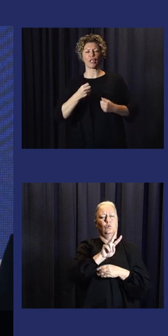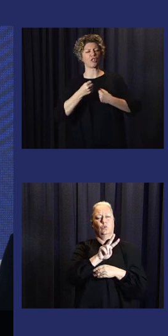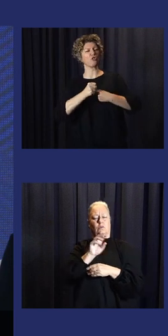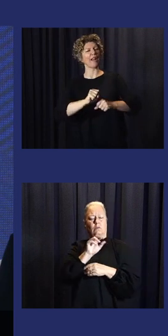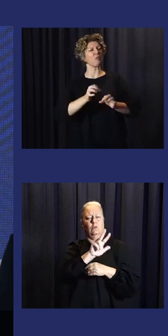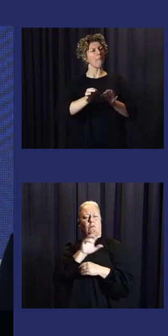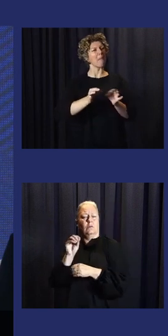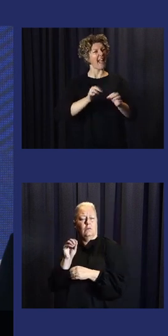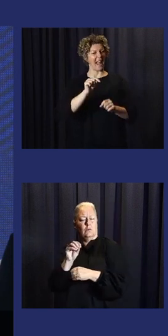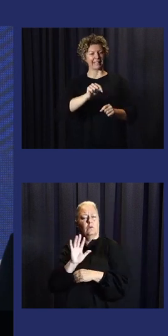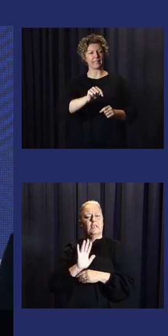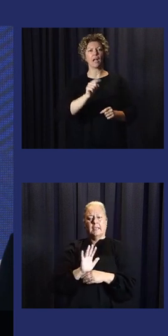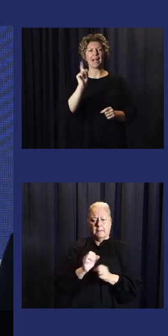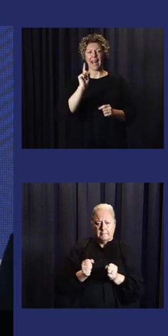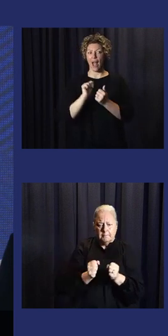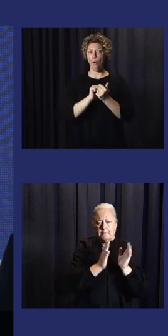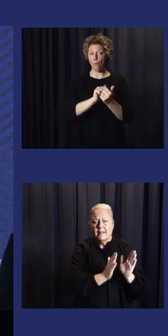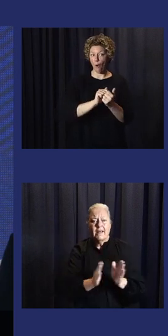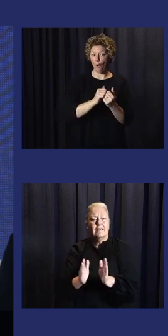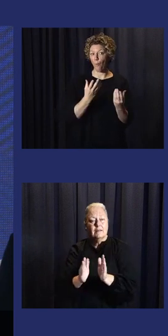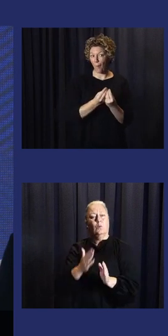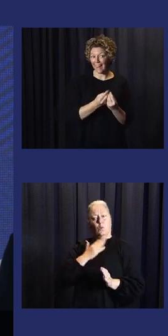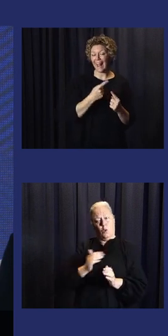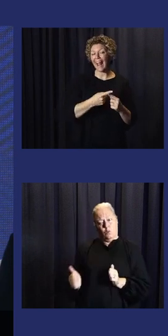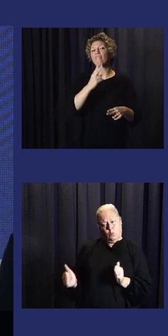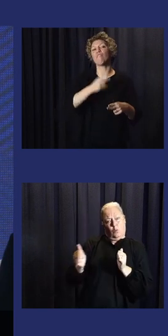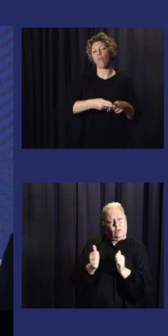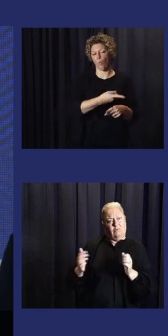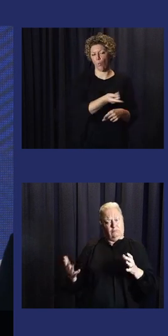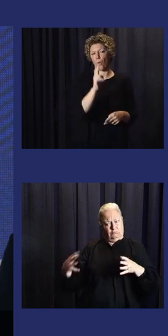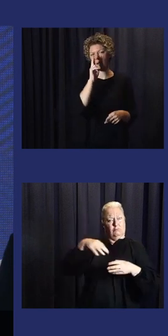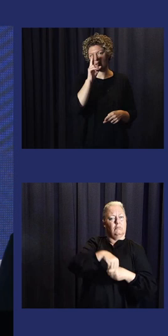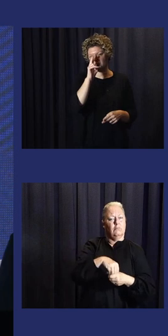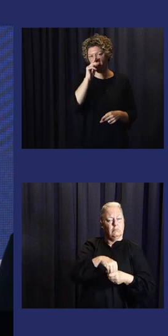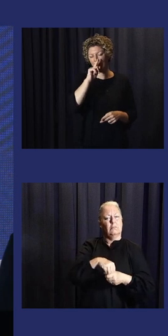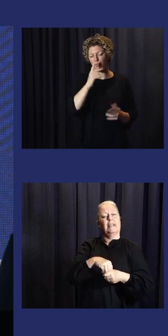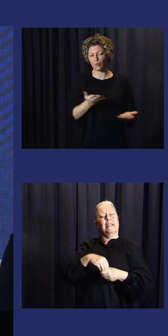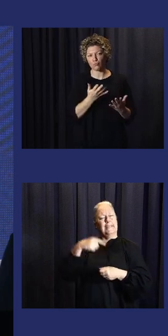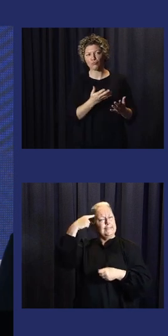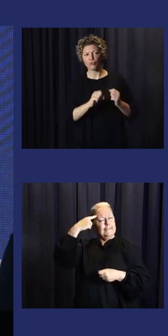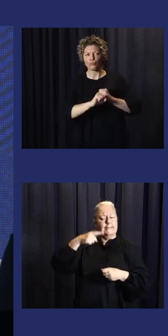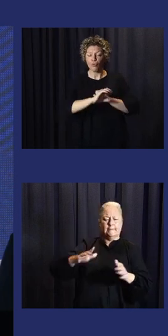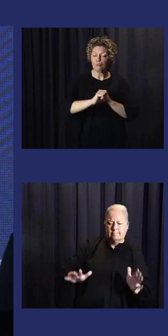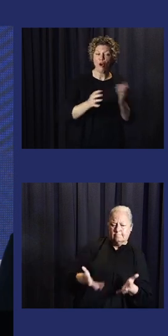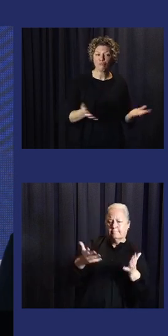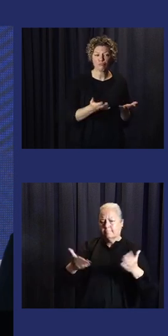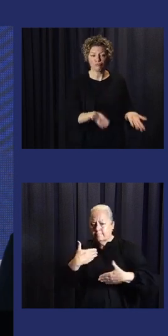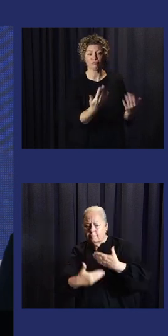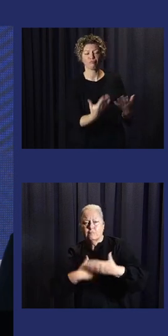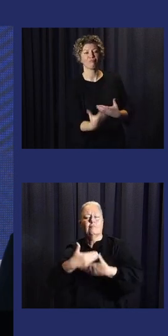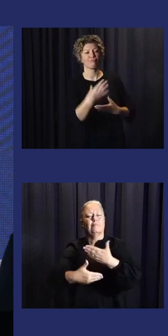which is working with and for young people, promoting and creating an enabling